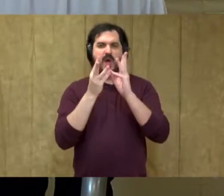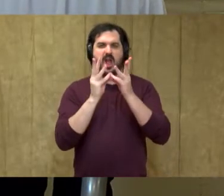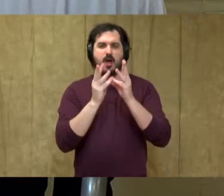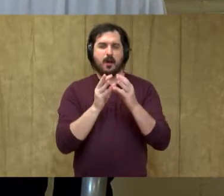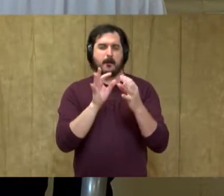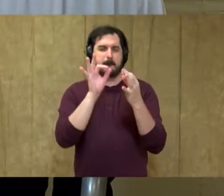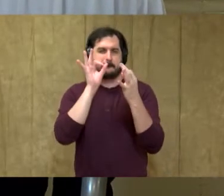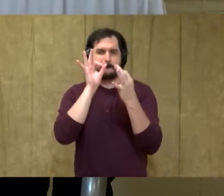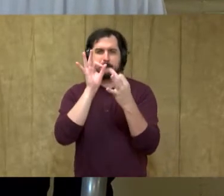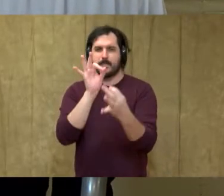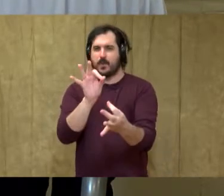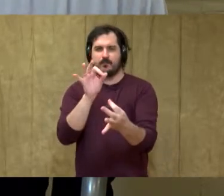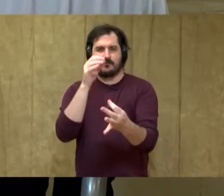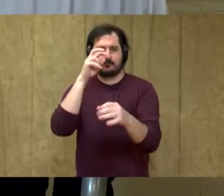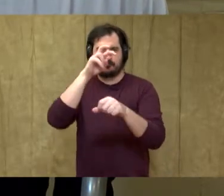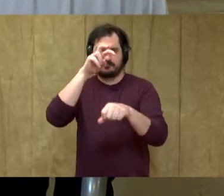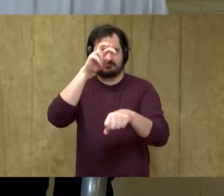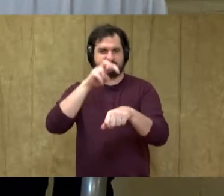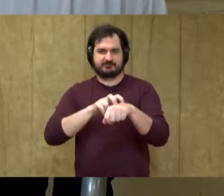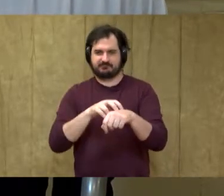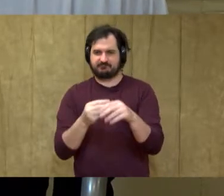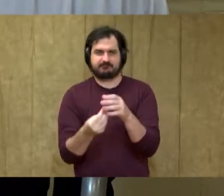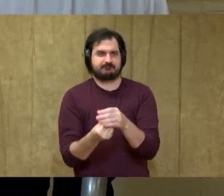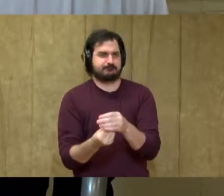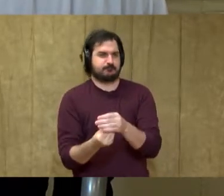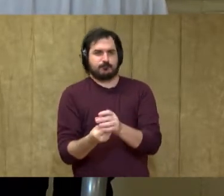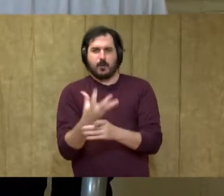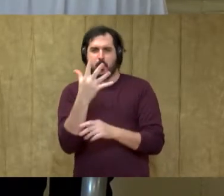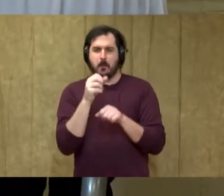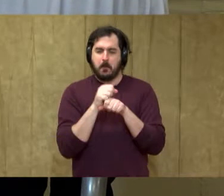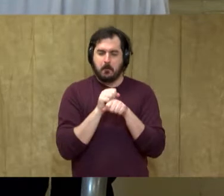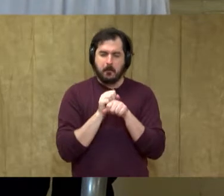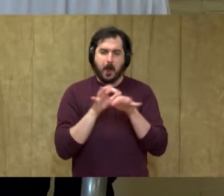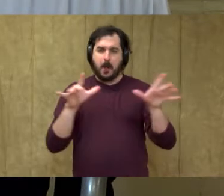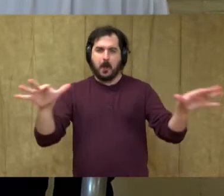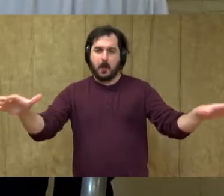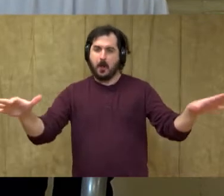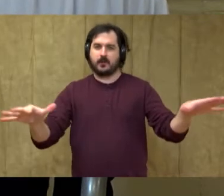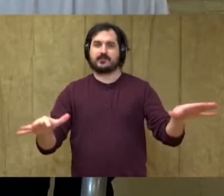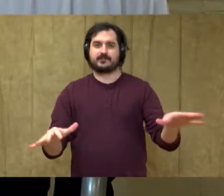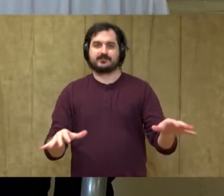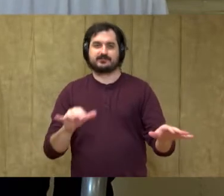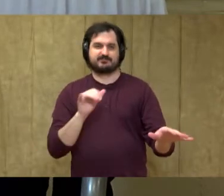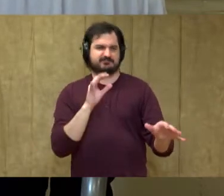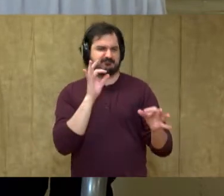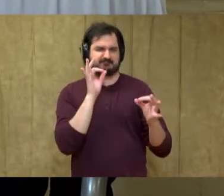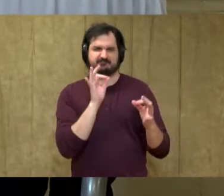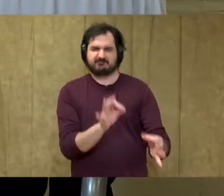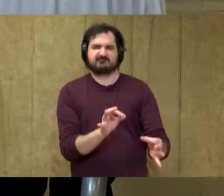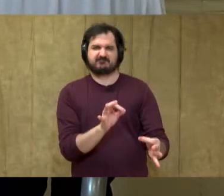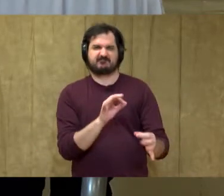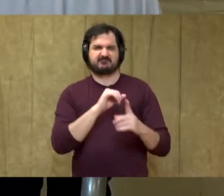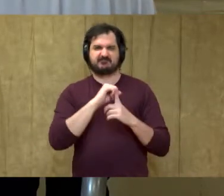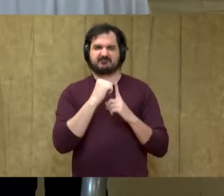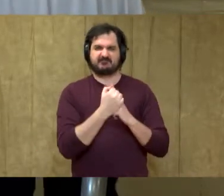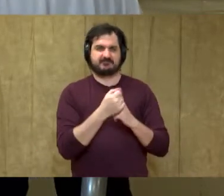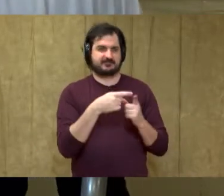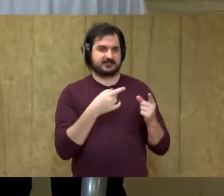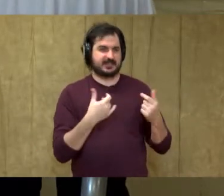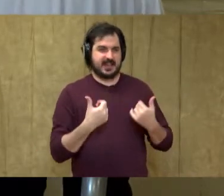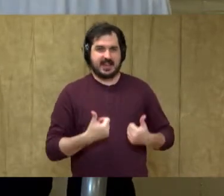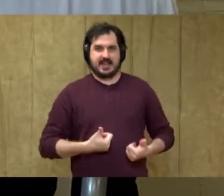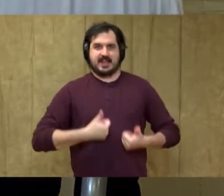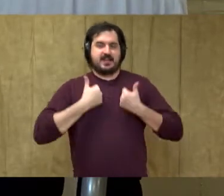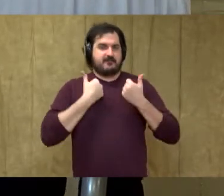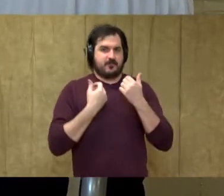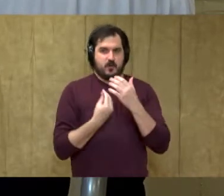for it to live and grow and be in abundance. When something